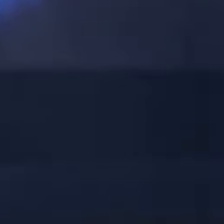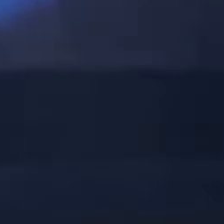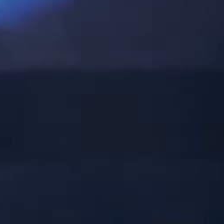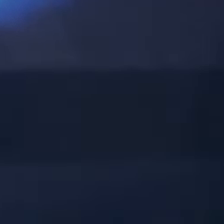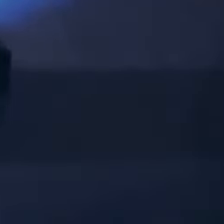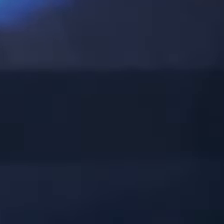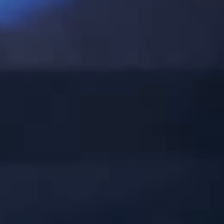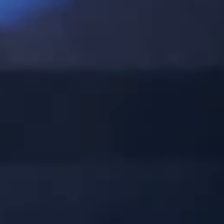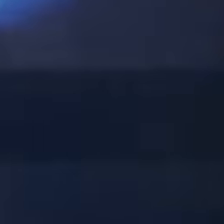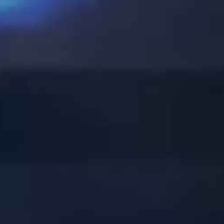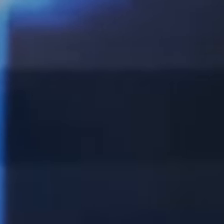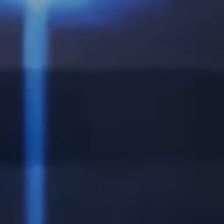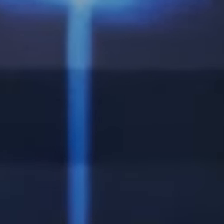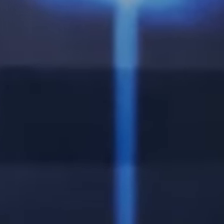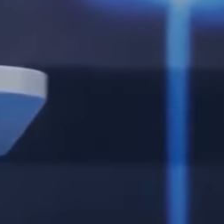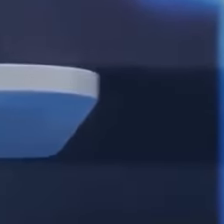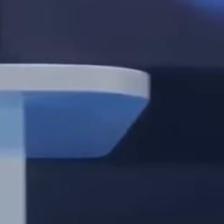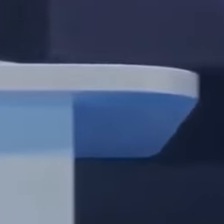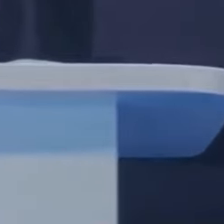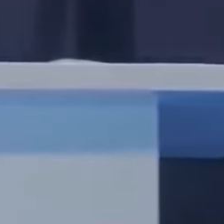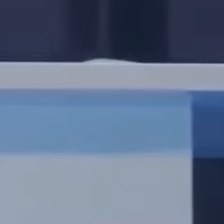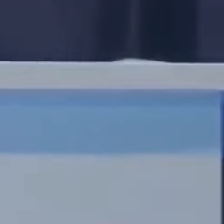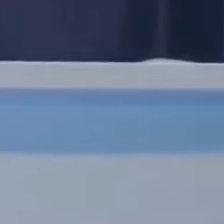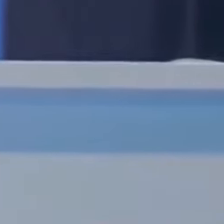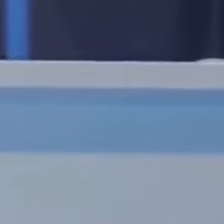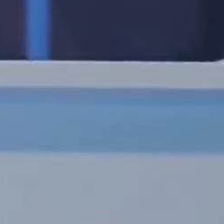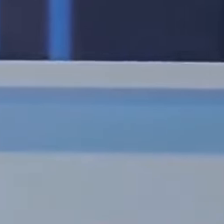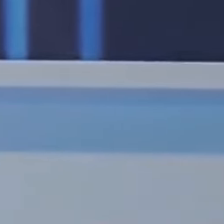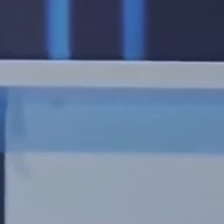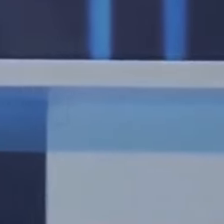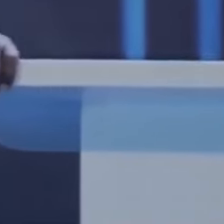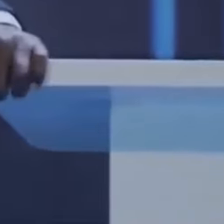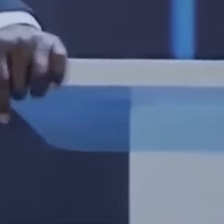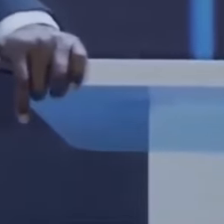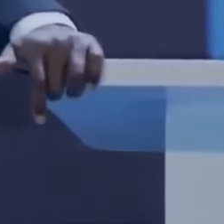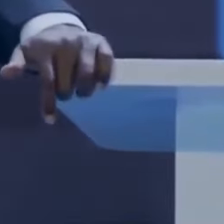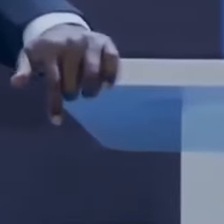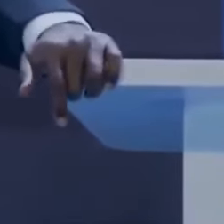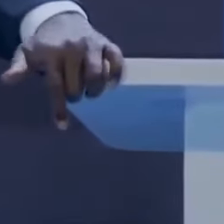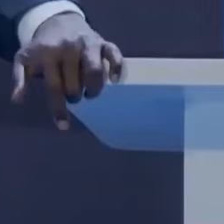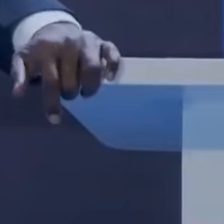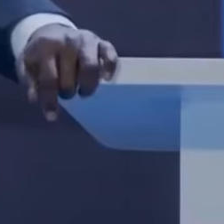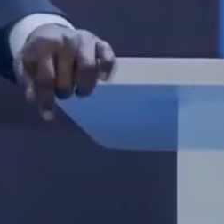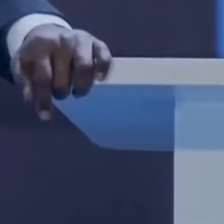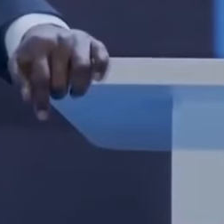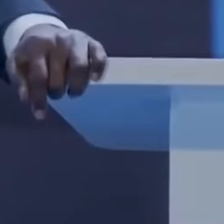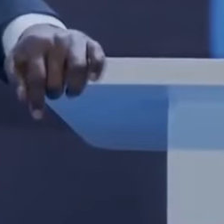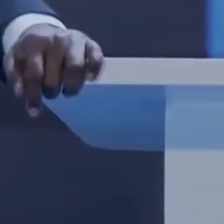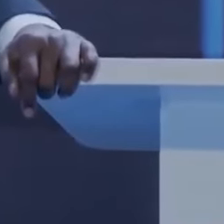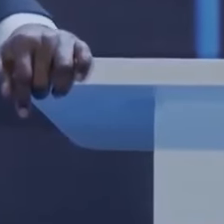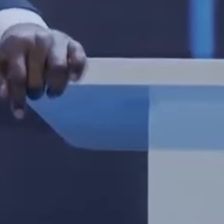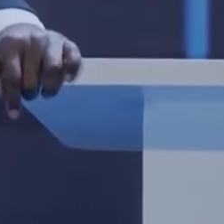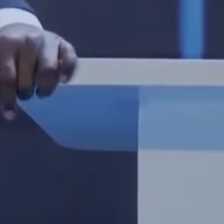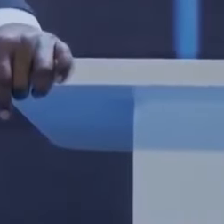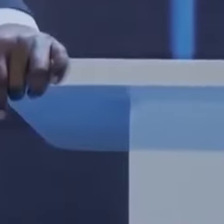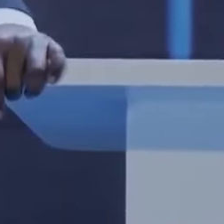he never sees there's anything, no inheritance to him is beyond life's essential. And they run